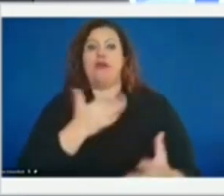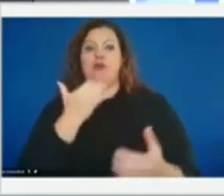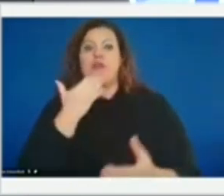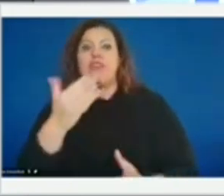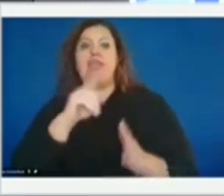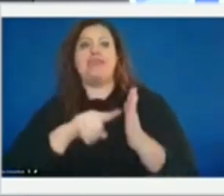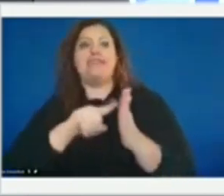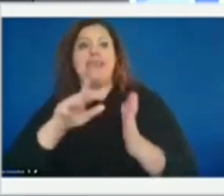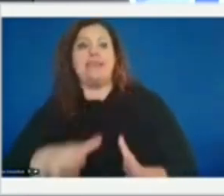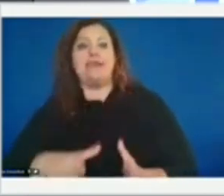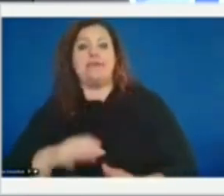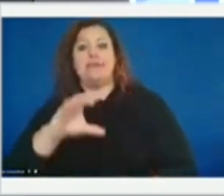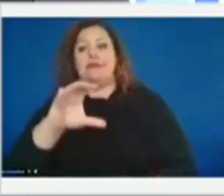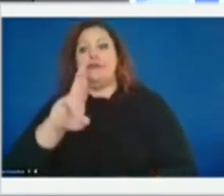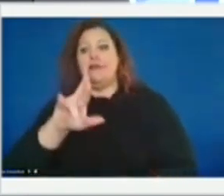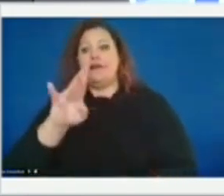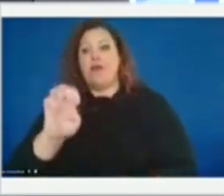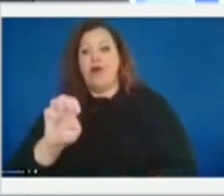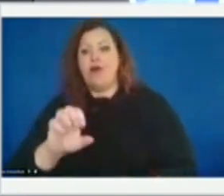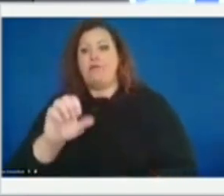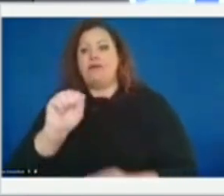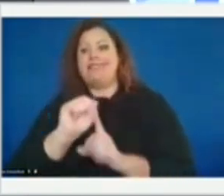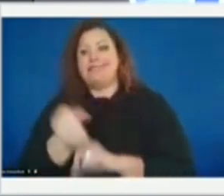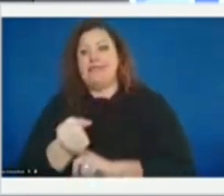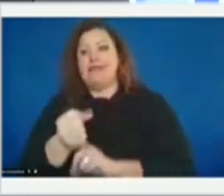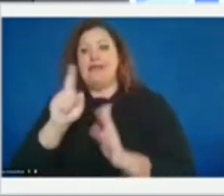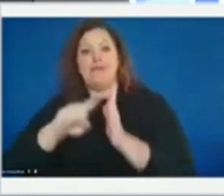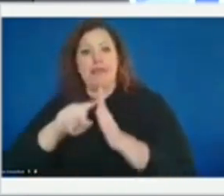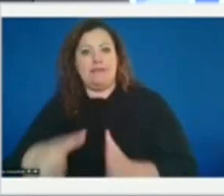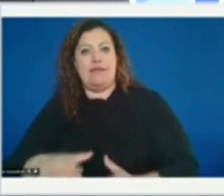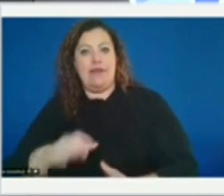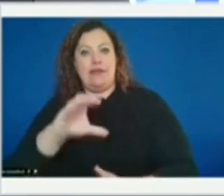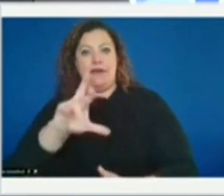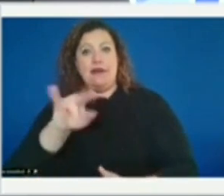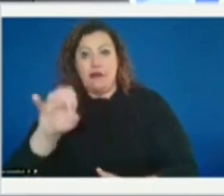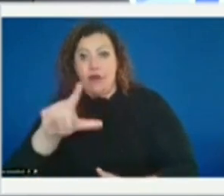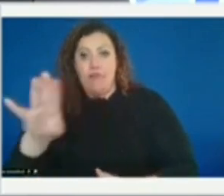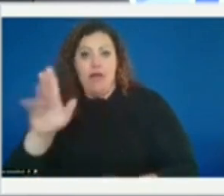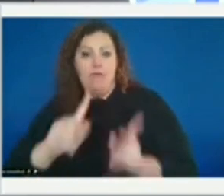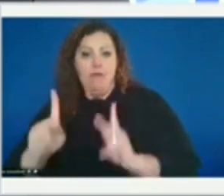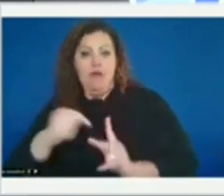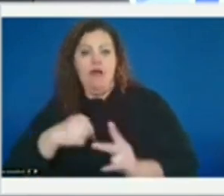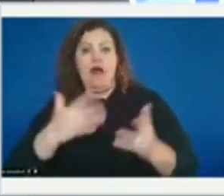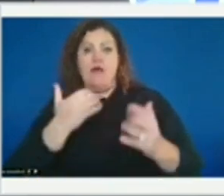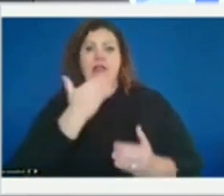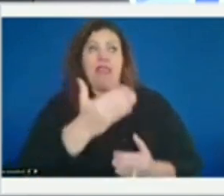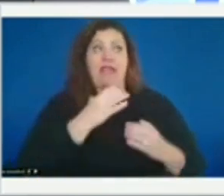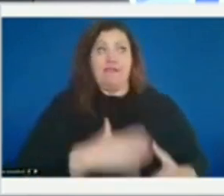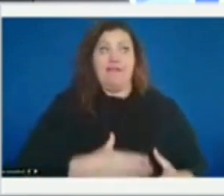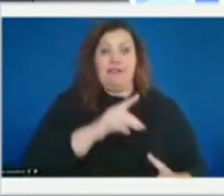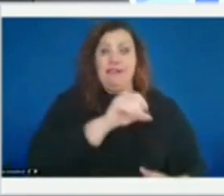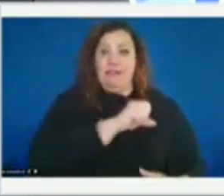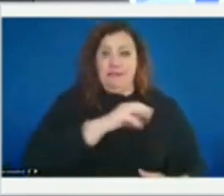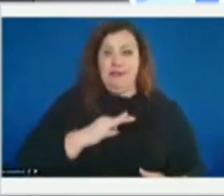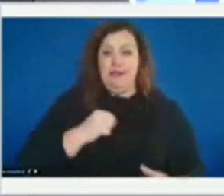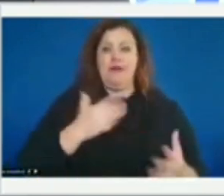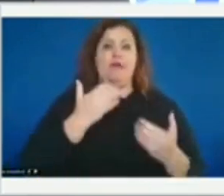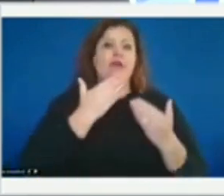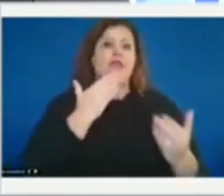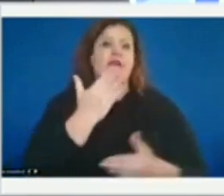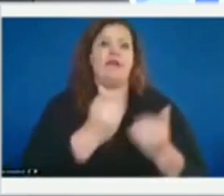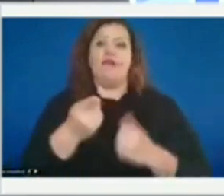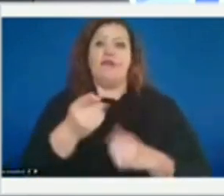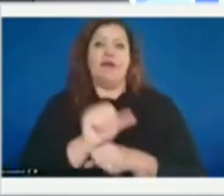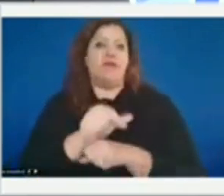scene investigators, our crime lab personnel. I want to thank our civilian staff. I want to thank everybody who works at this organization,